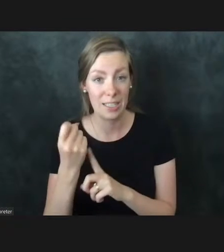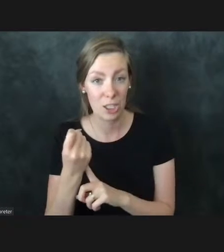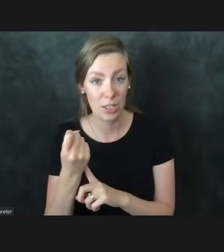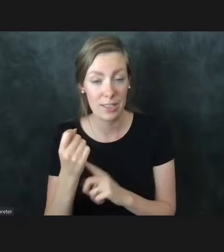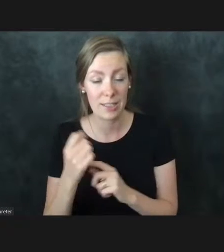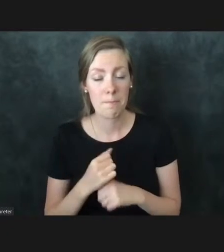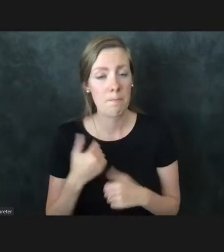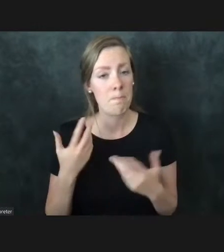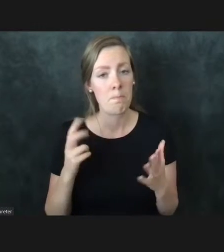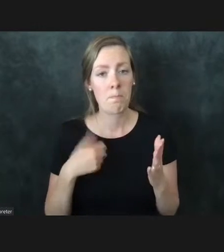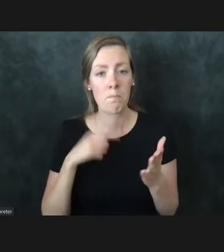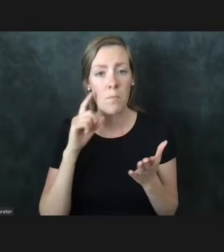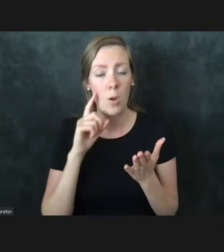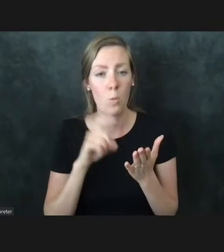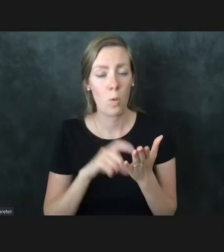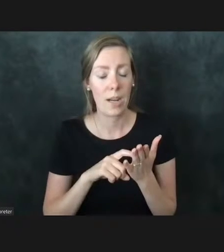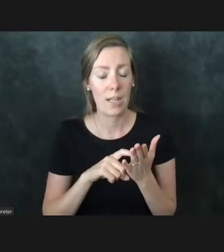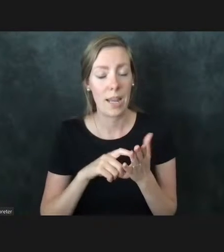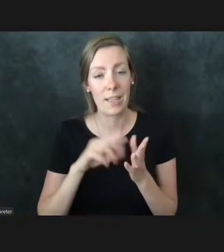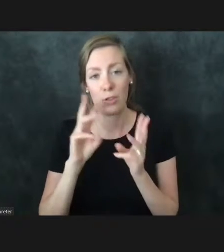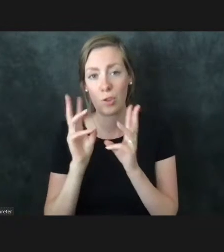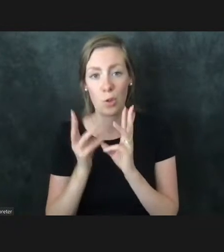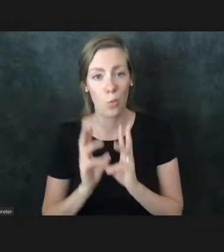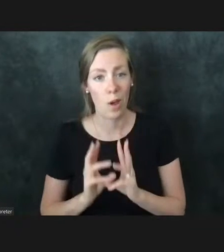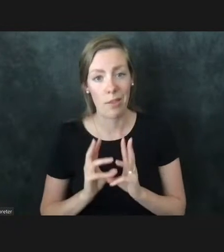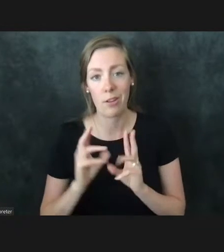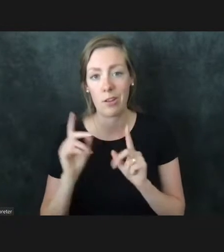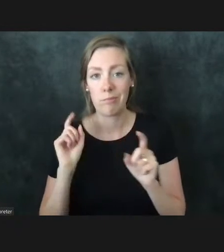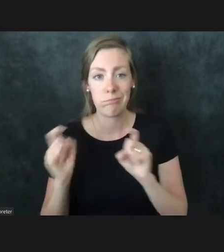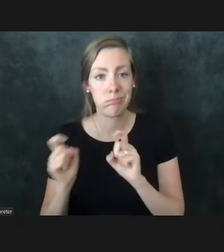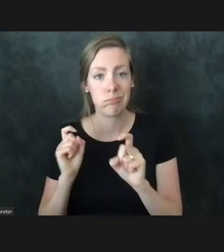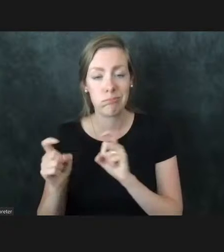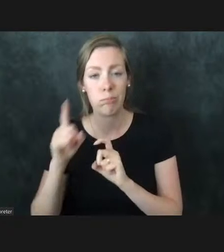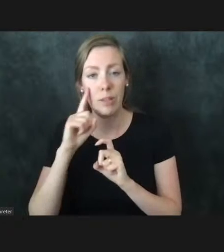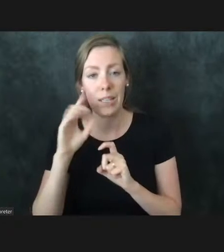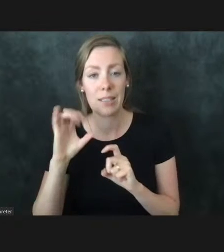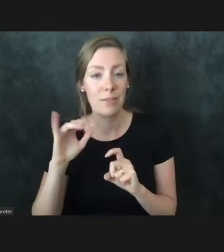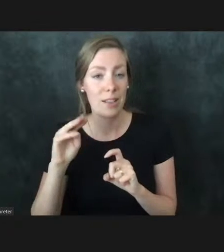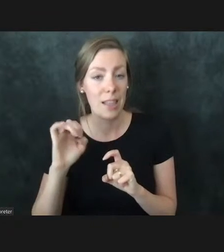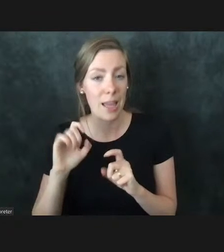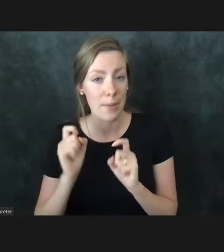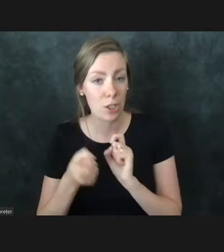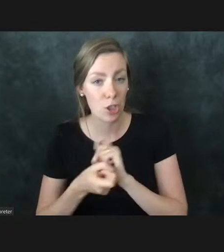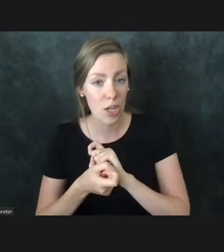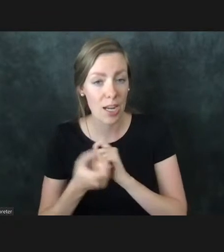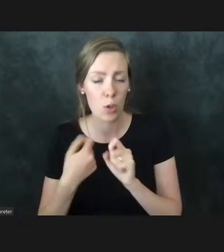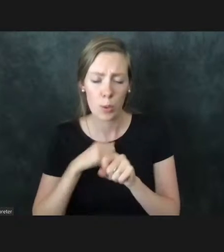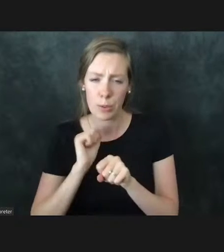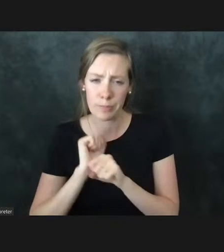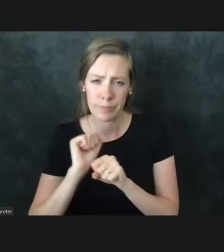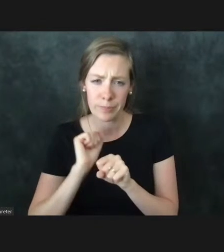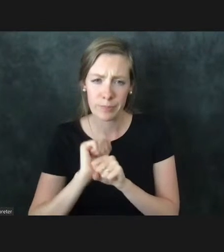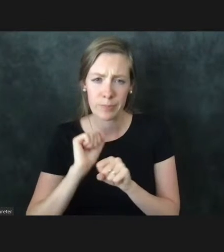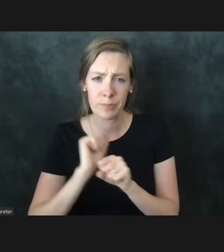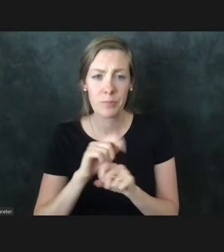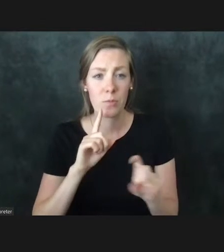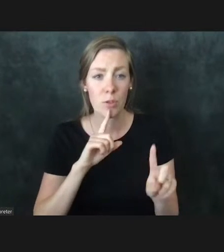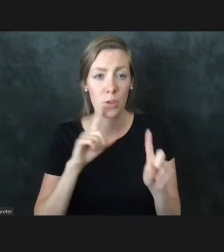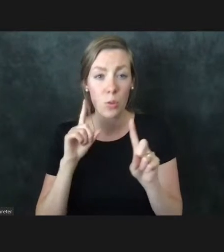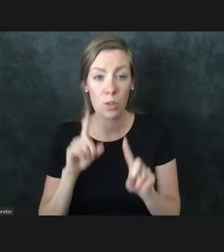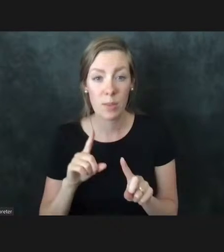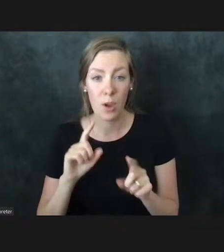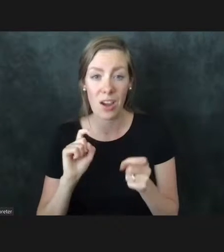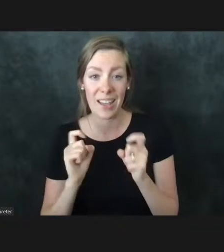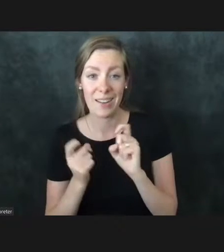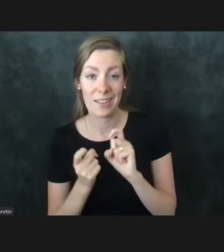all recognize the volatile weather patterns we are experiencing due to climate change, and we are working diligently to respond and